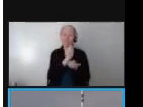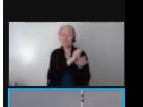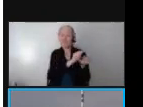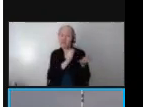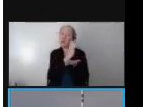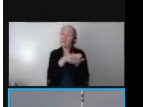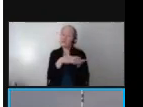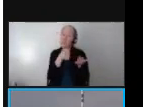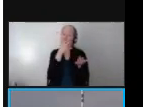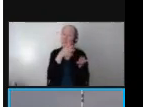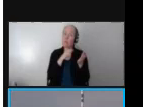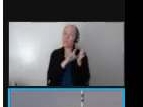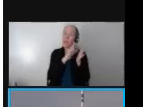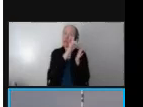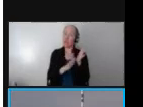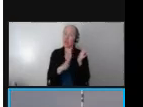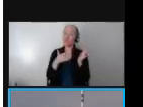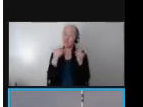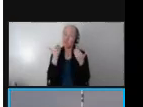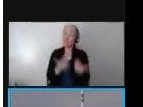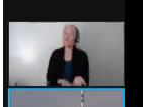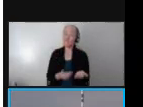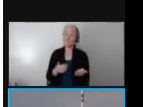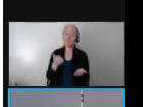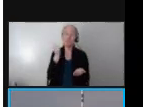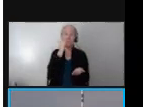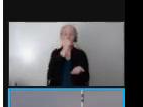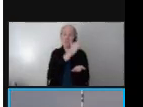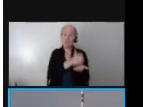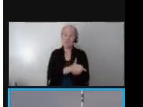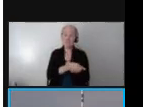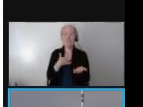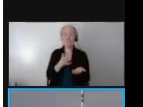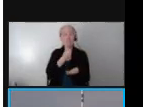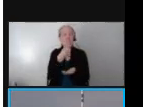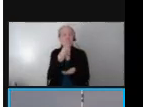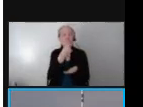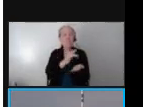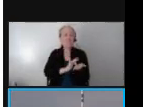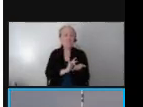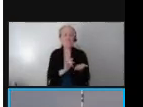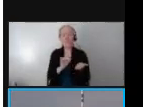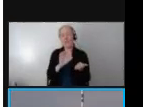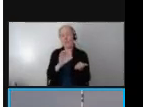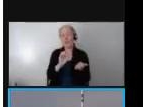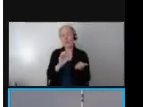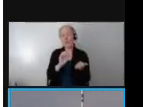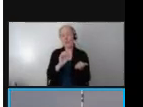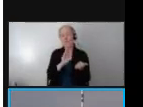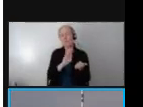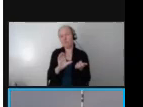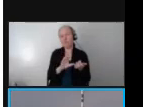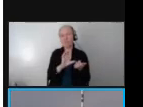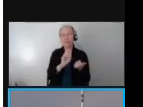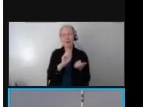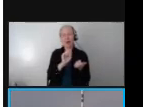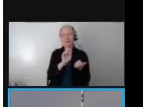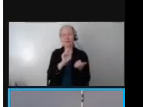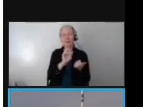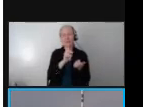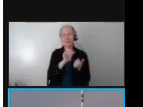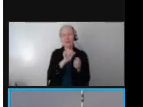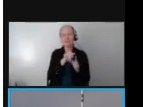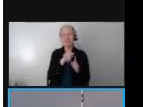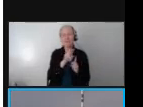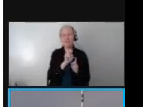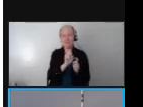periods, and they can do that using certain types of oral contraceptives. We tend to avoid the injectable contraceptives because of that greater risk of bone loss,